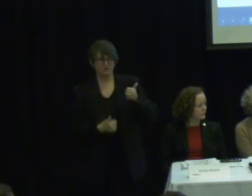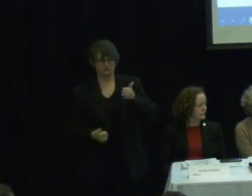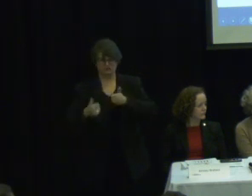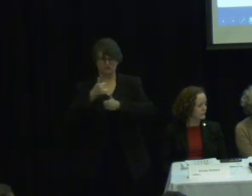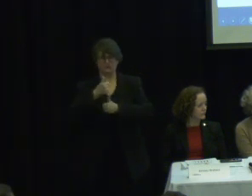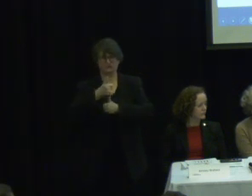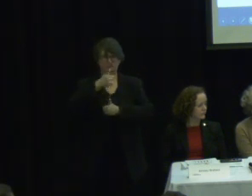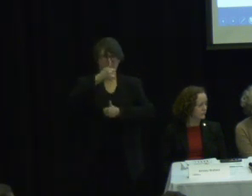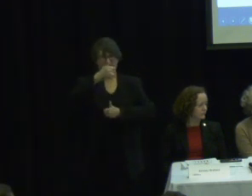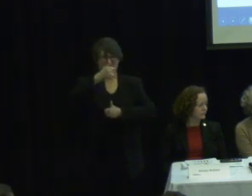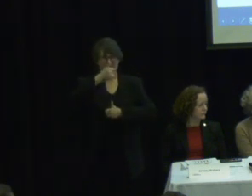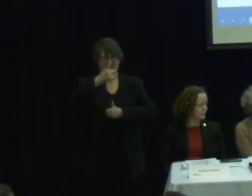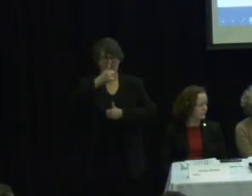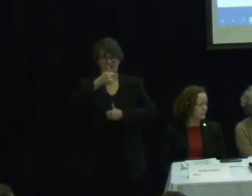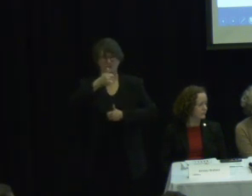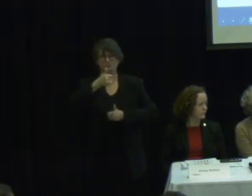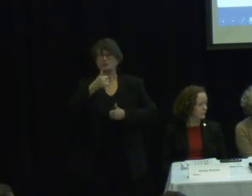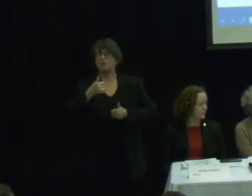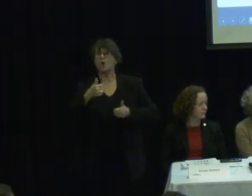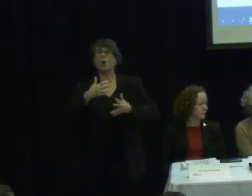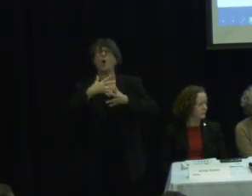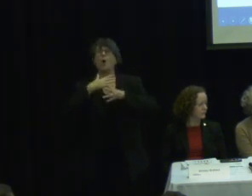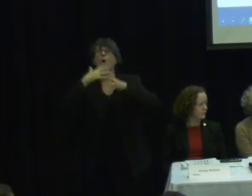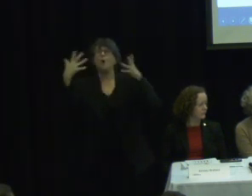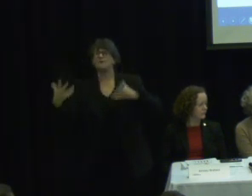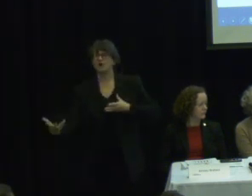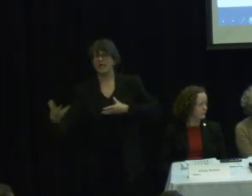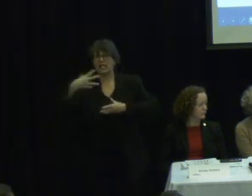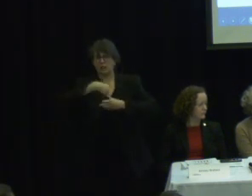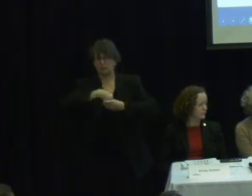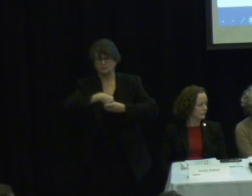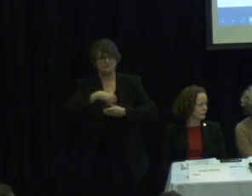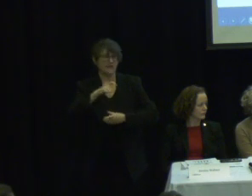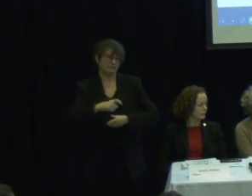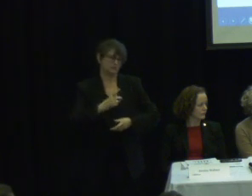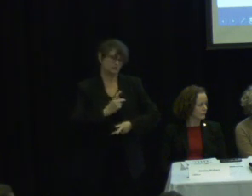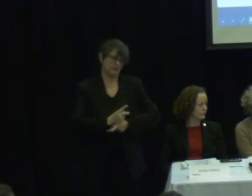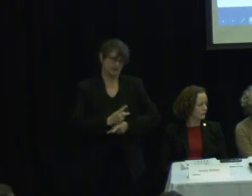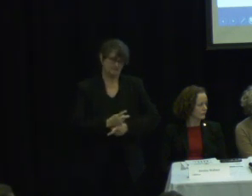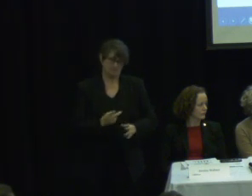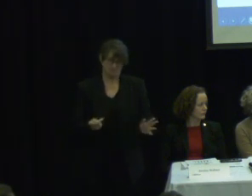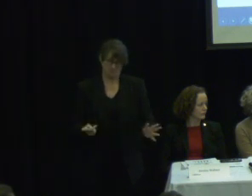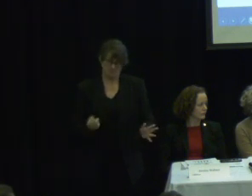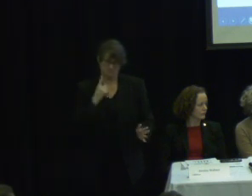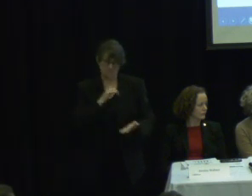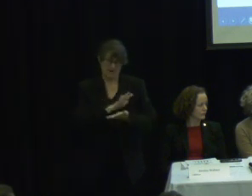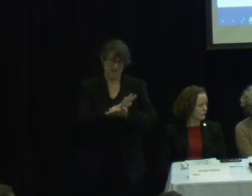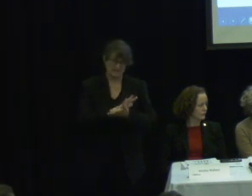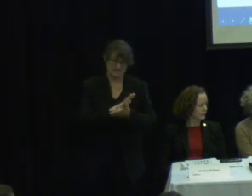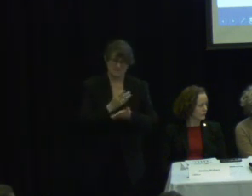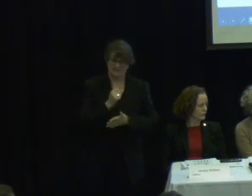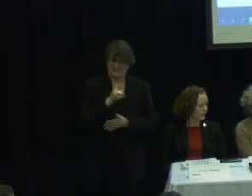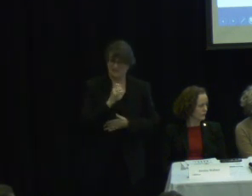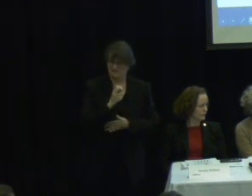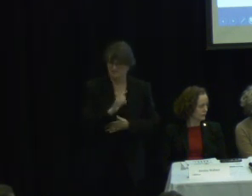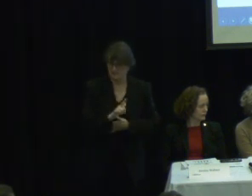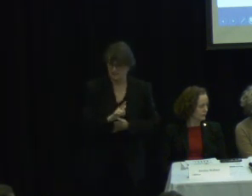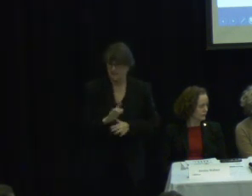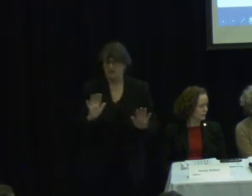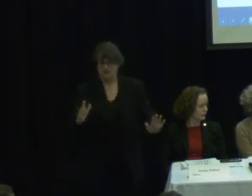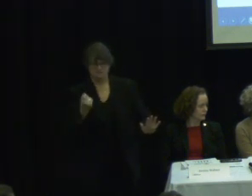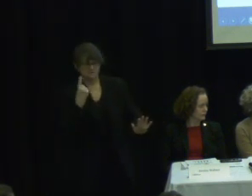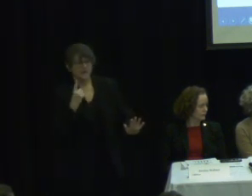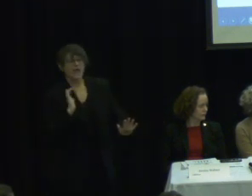hyper-inclusiveness on academic levels is something we have to be careful of. Hyper-inclusiveness on our total embracing of all